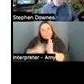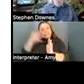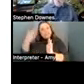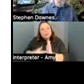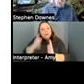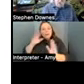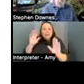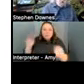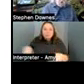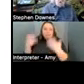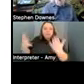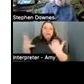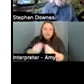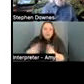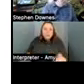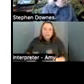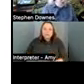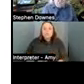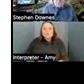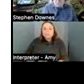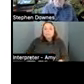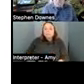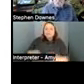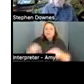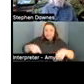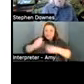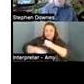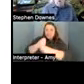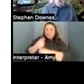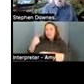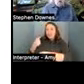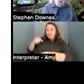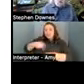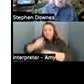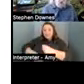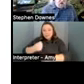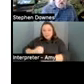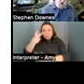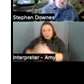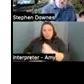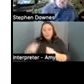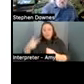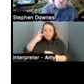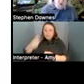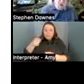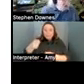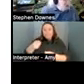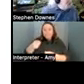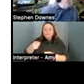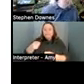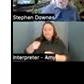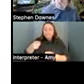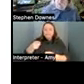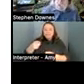this year last year in this year we've seen an explosion of what can be called